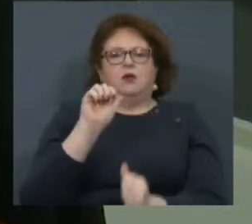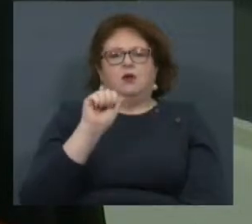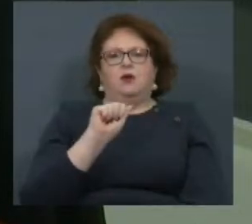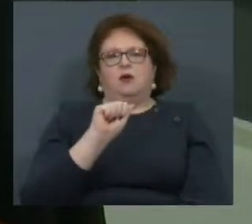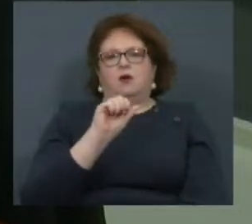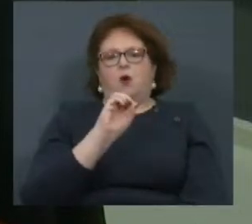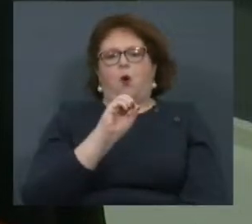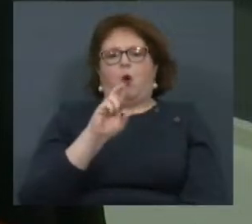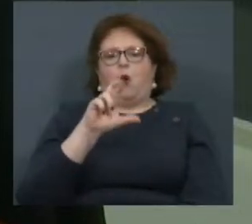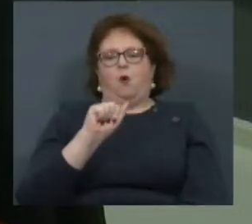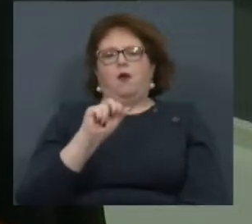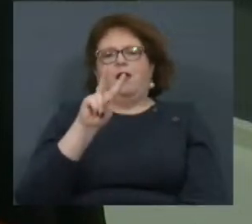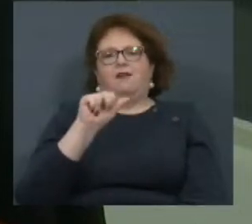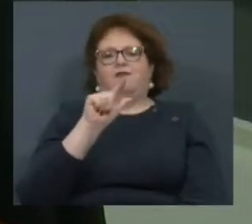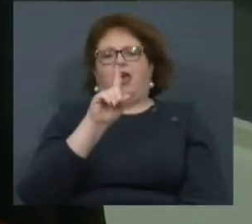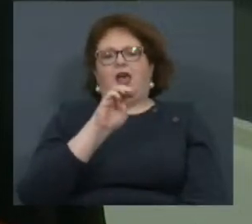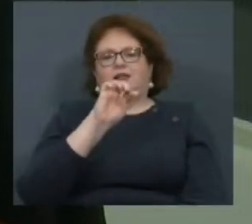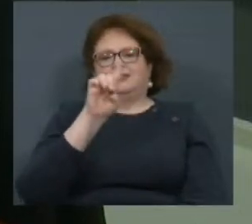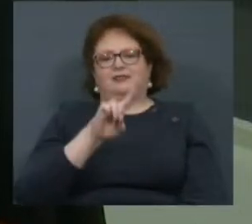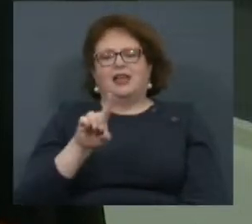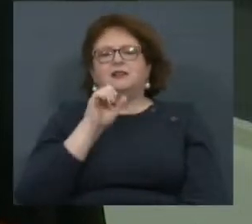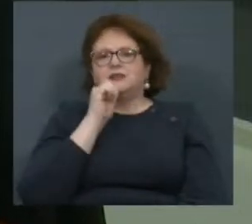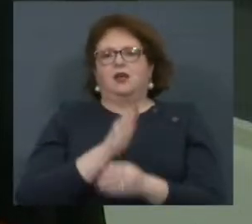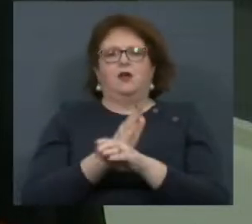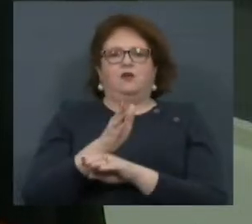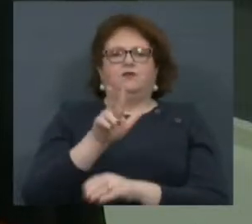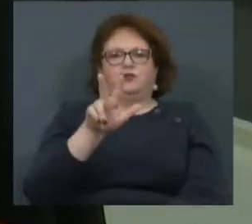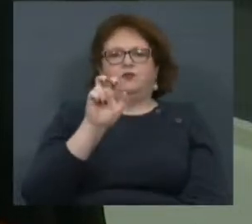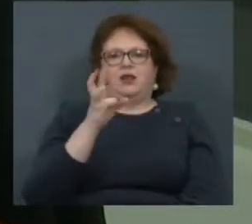Construction Incorporated in an amount not to exceed